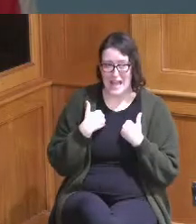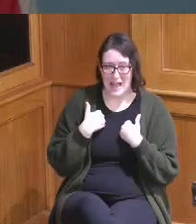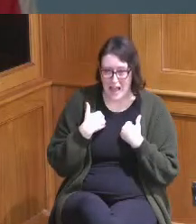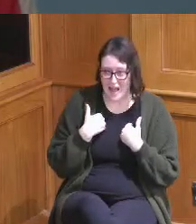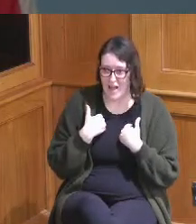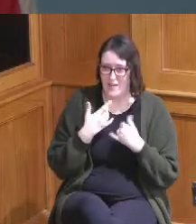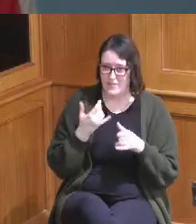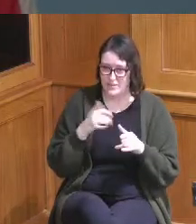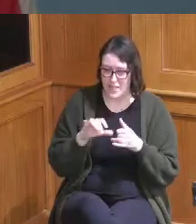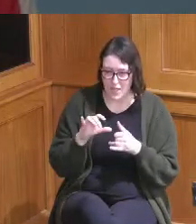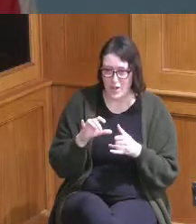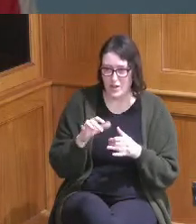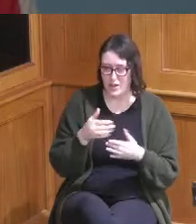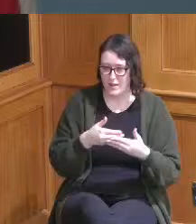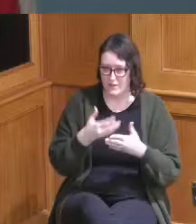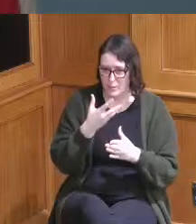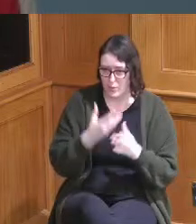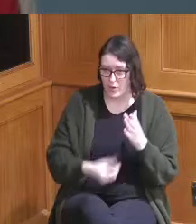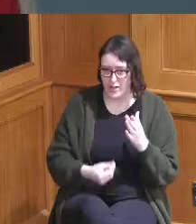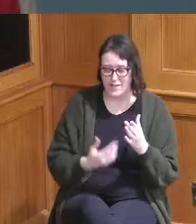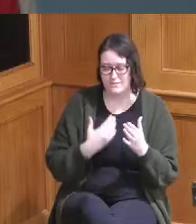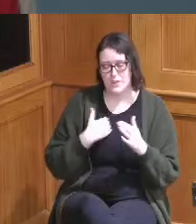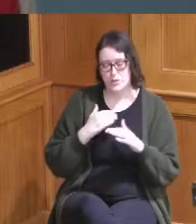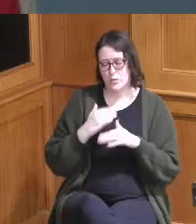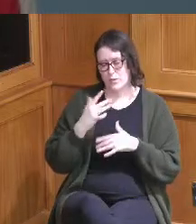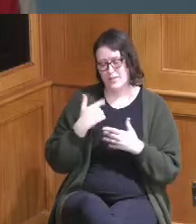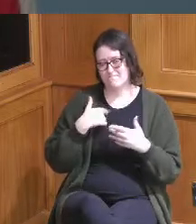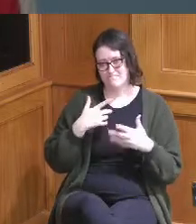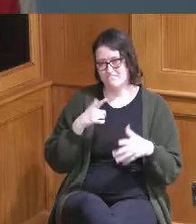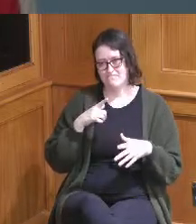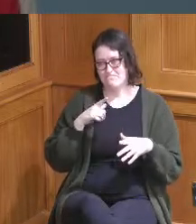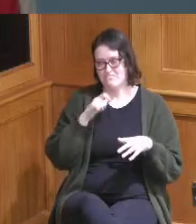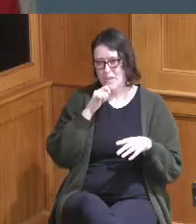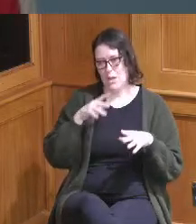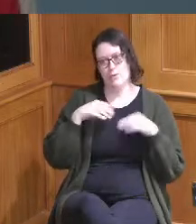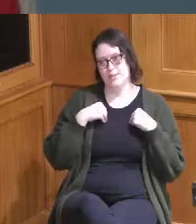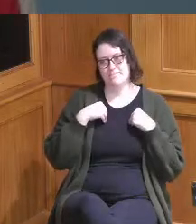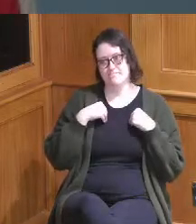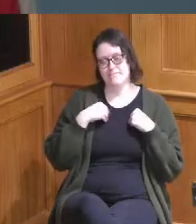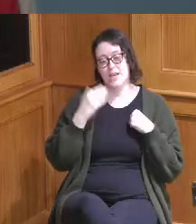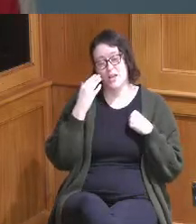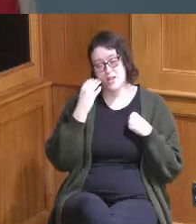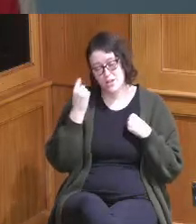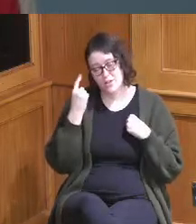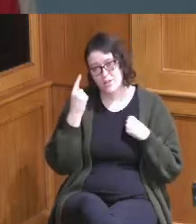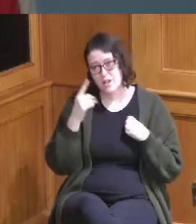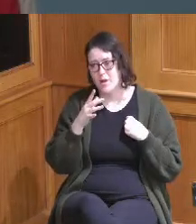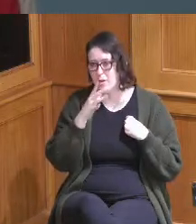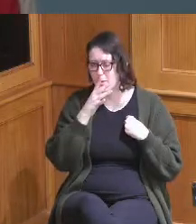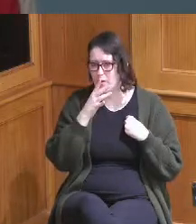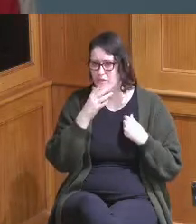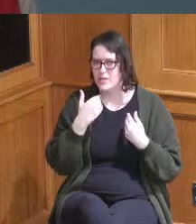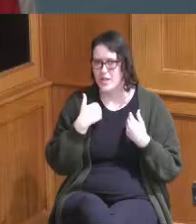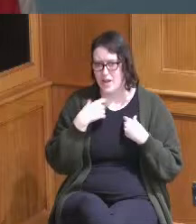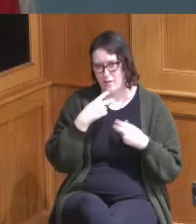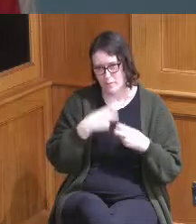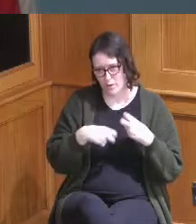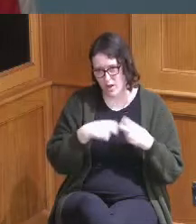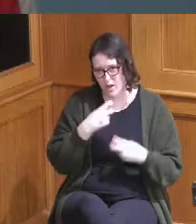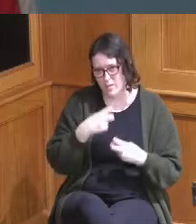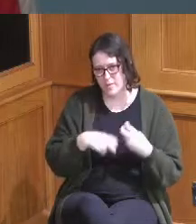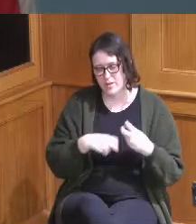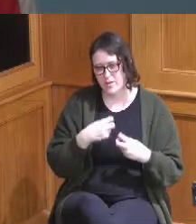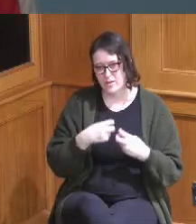numbers are just too much for me, for you, for society. I understand that there are mothers that have issues, and